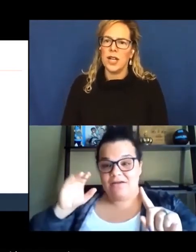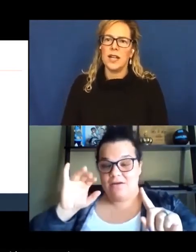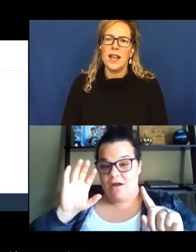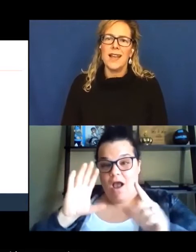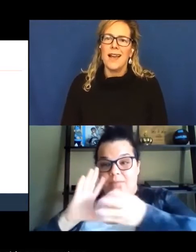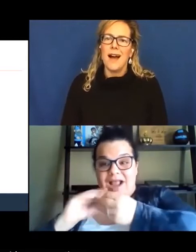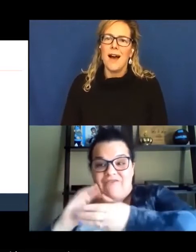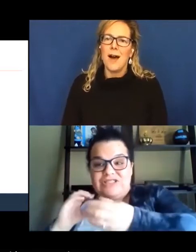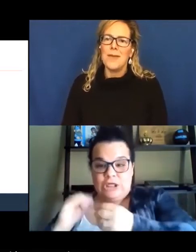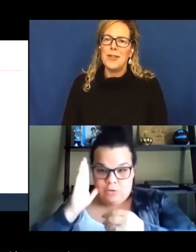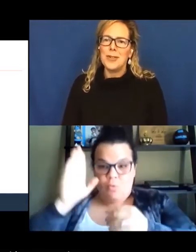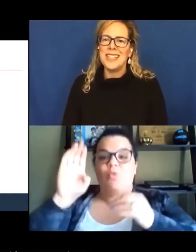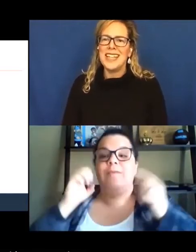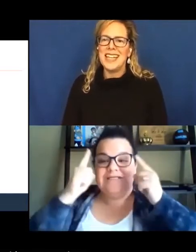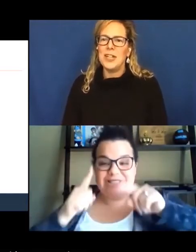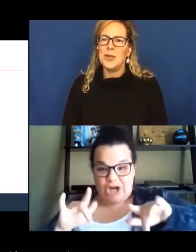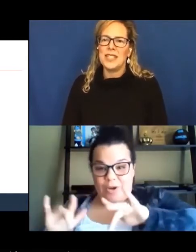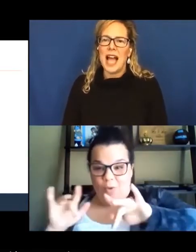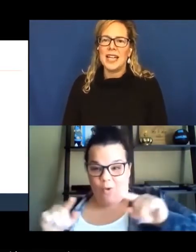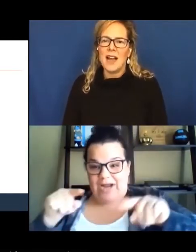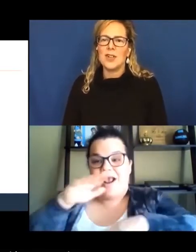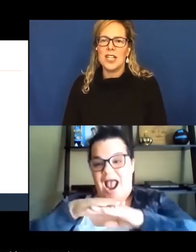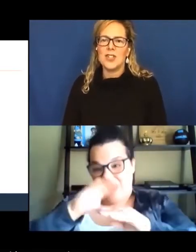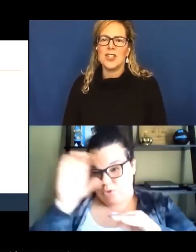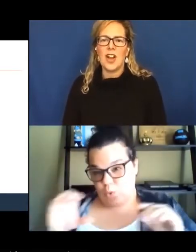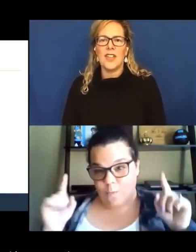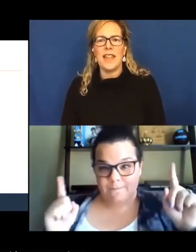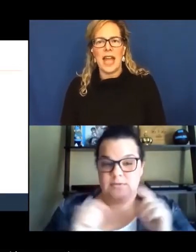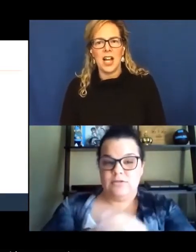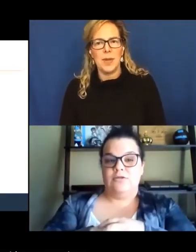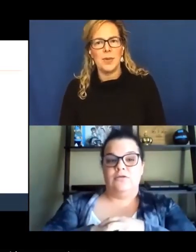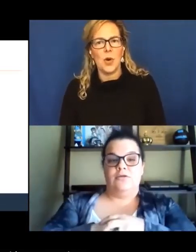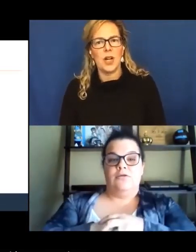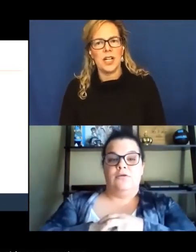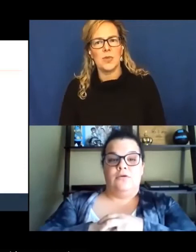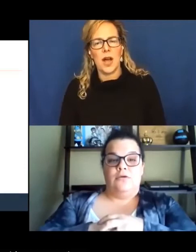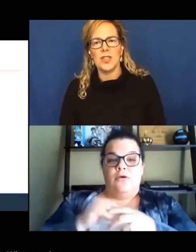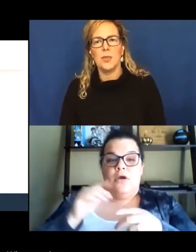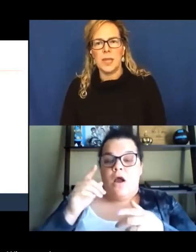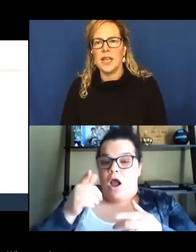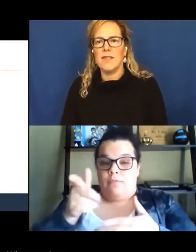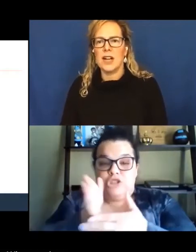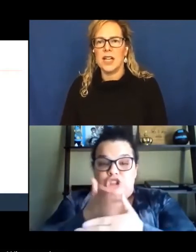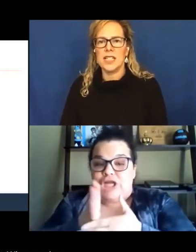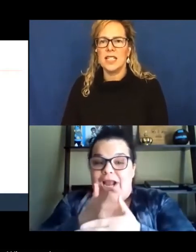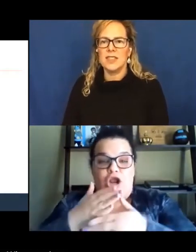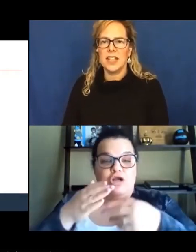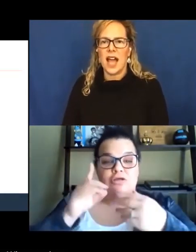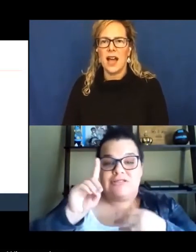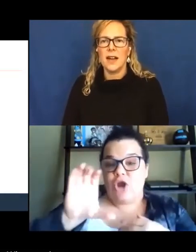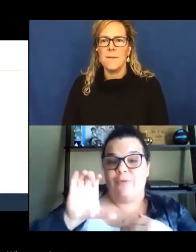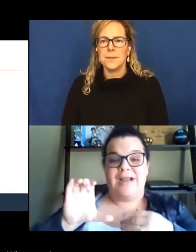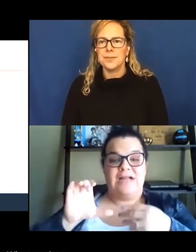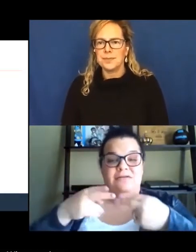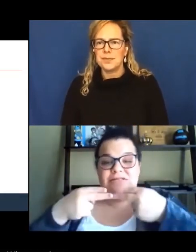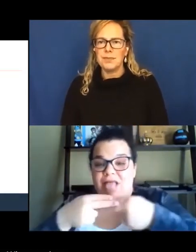record, you can, if you see side conversations and all that, that could be recorded as well. So be very attentive to